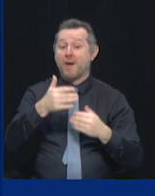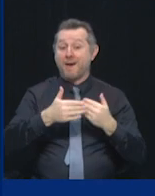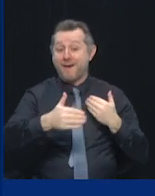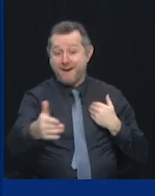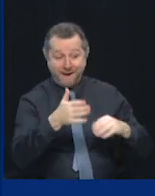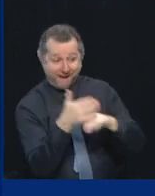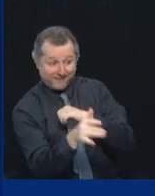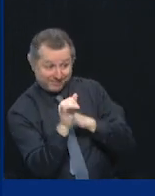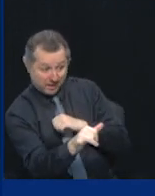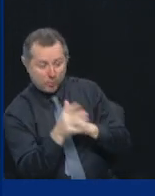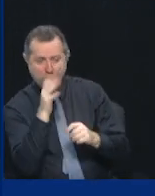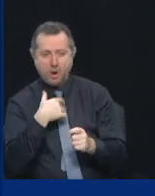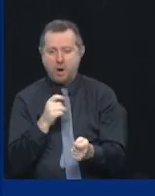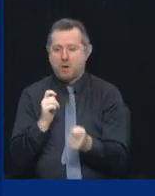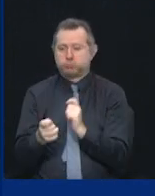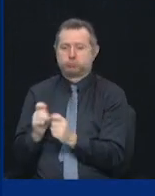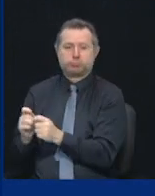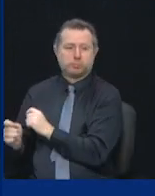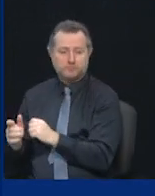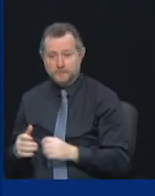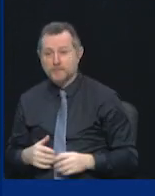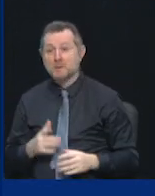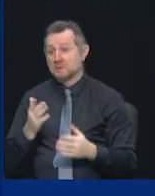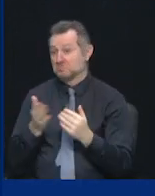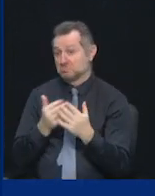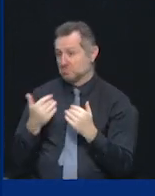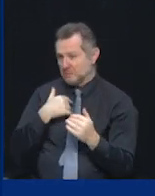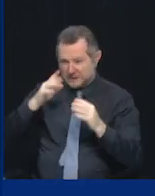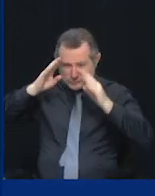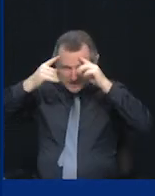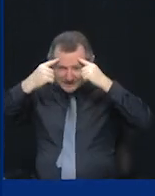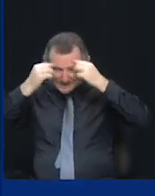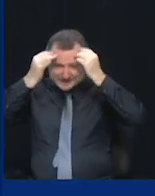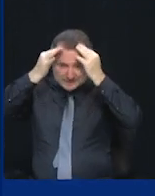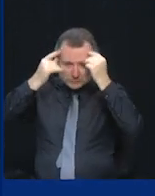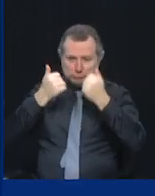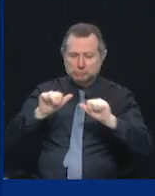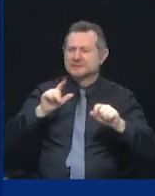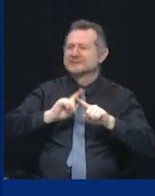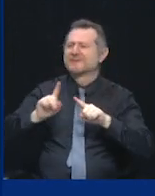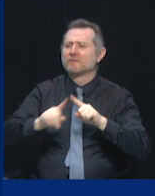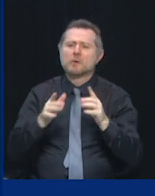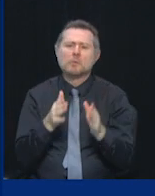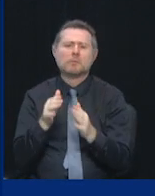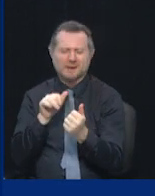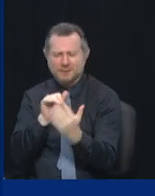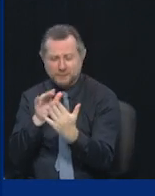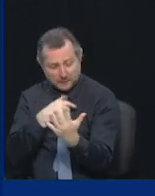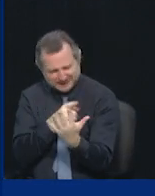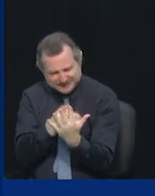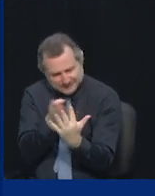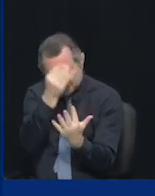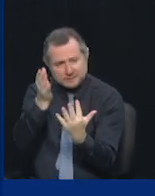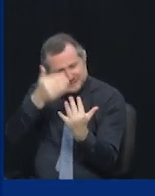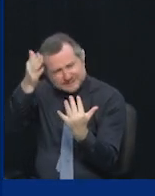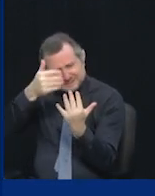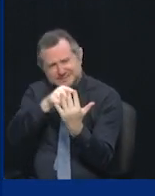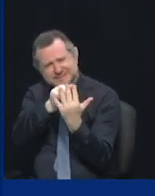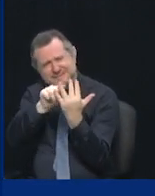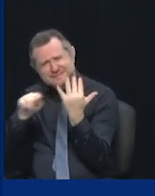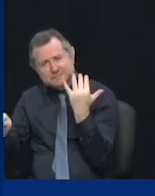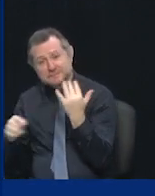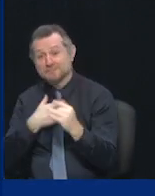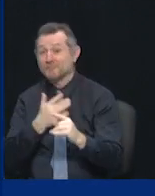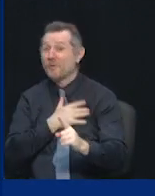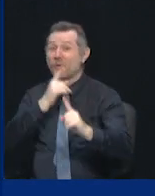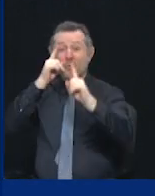But it is a creative idea. We're trying many creative ideas because we have to get that vaccination